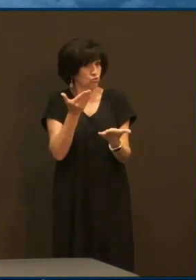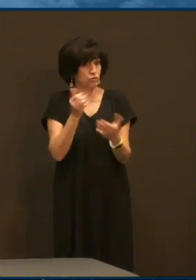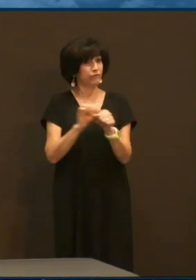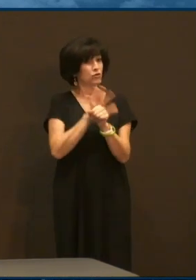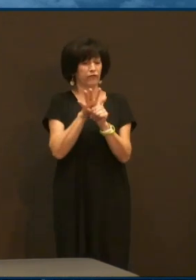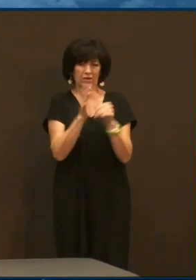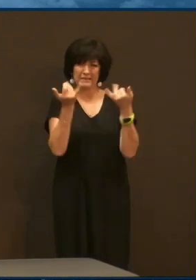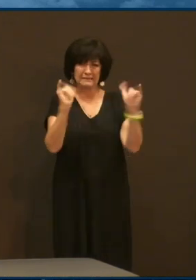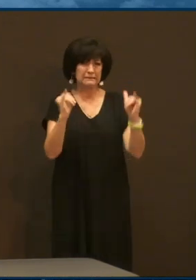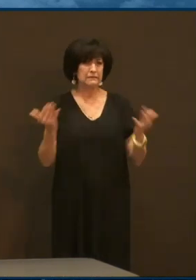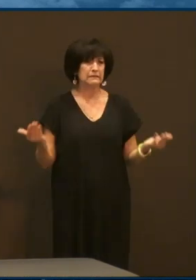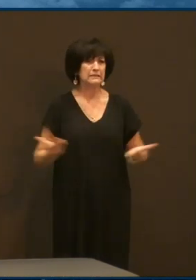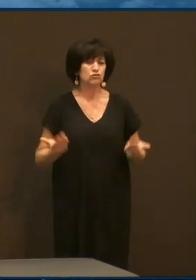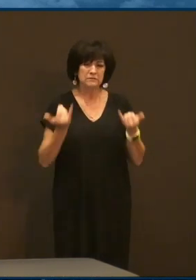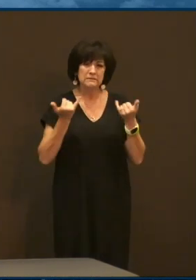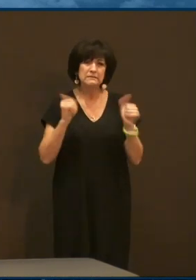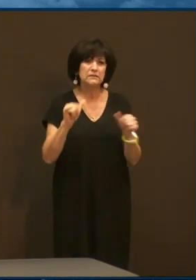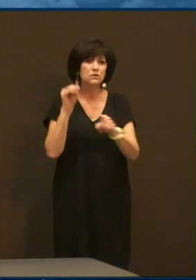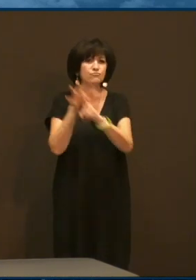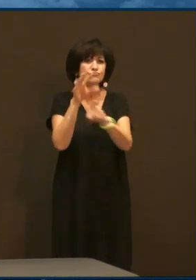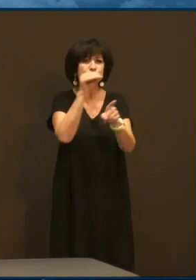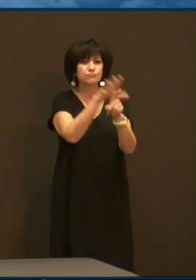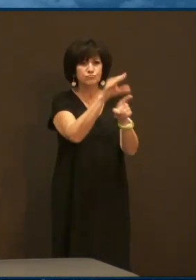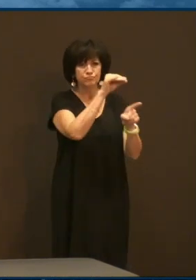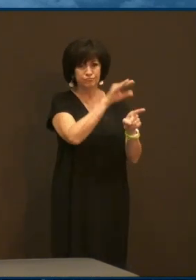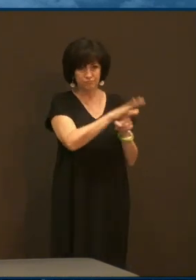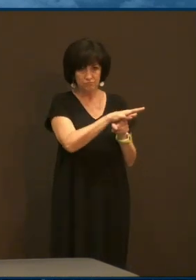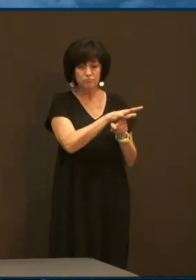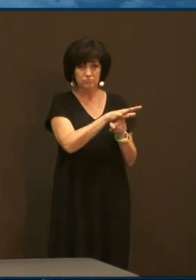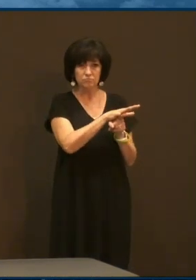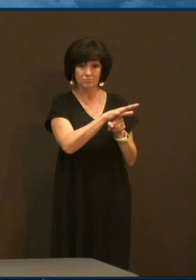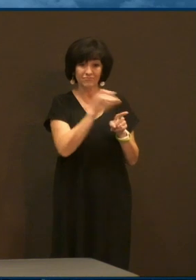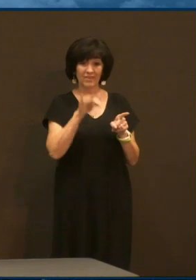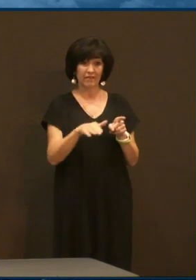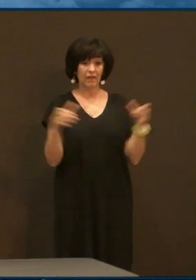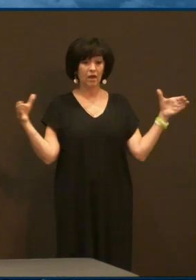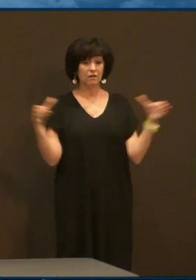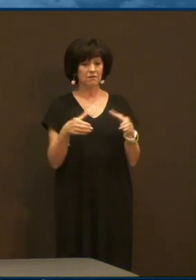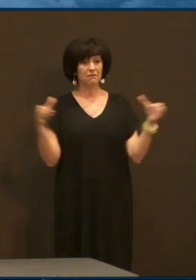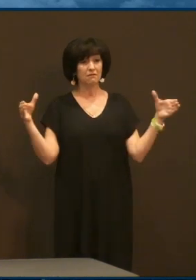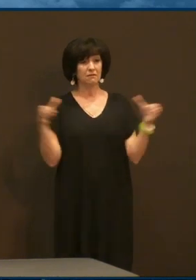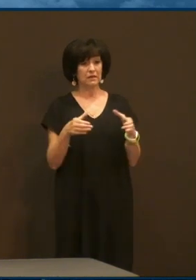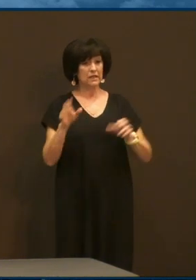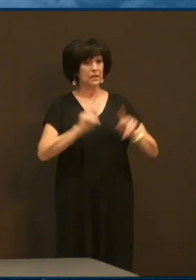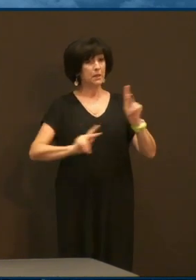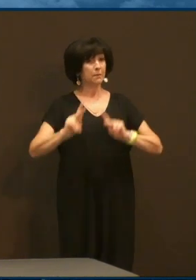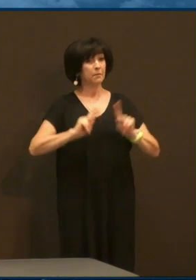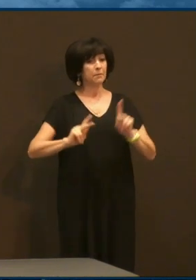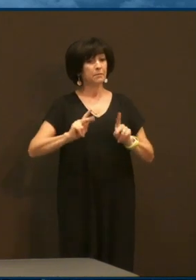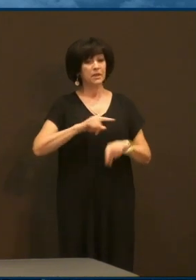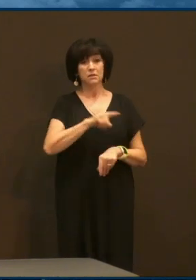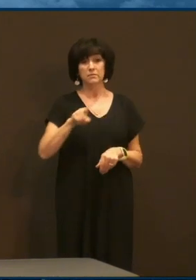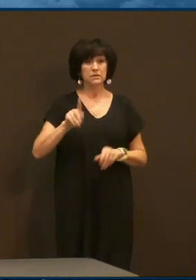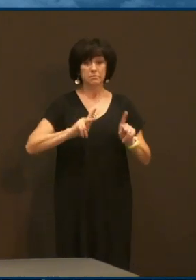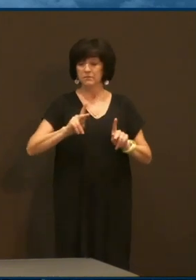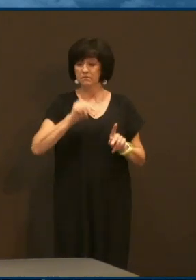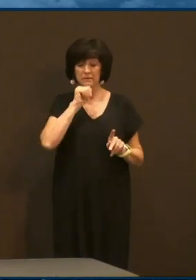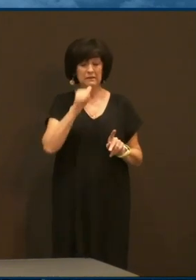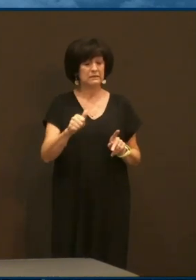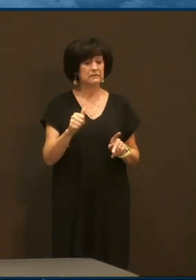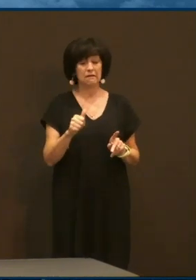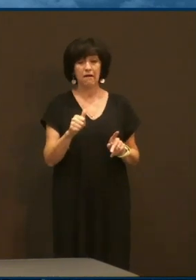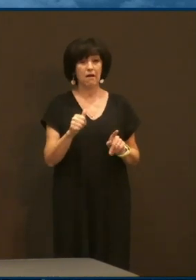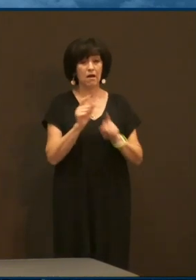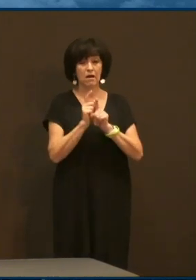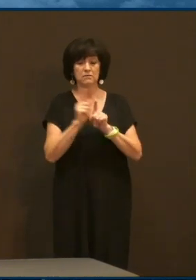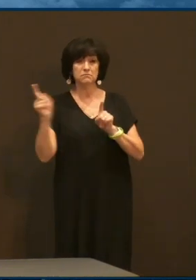gatherings, in particular gatherings, where people are not able to keep 6 feet apart. And obviously, if you're in a party down